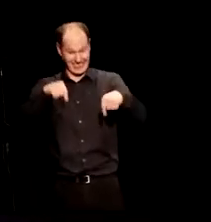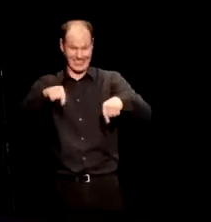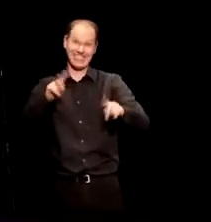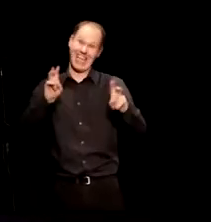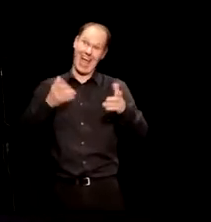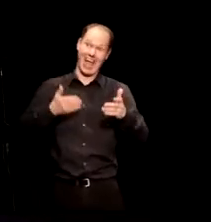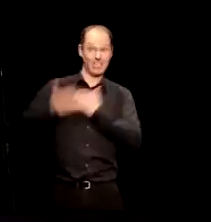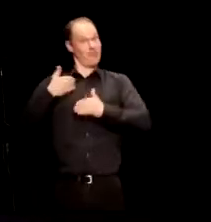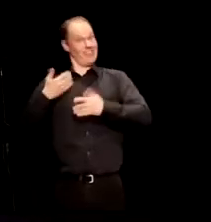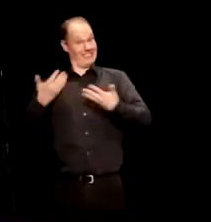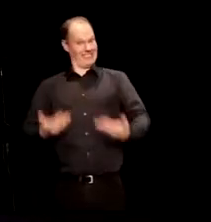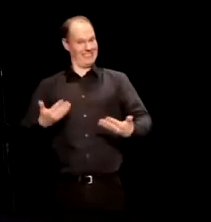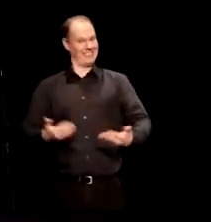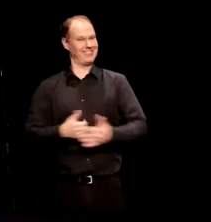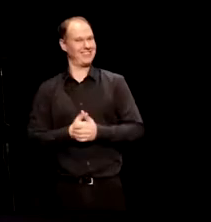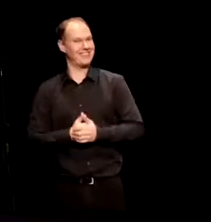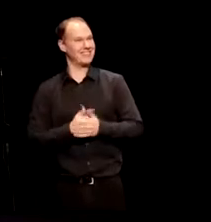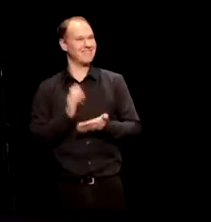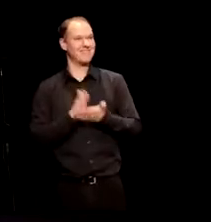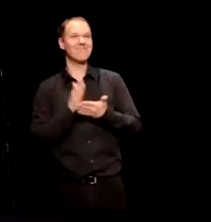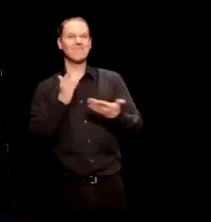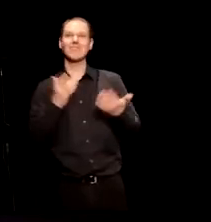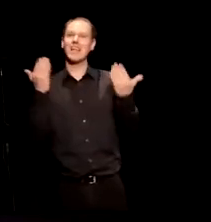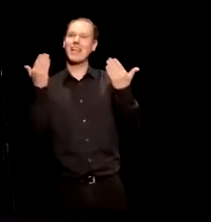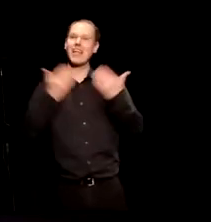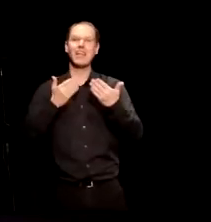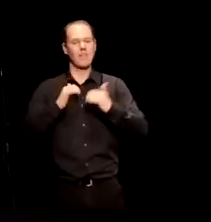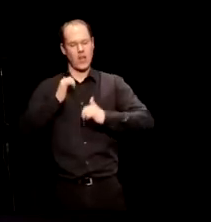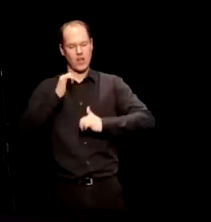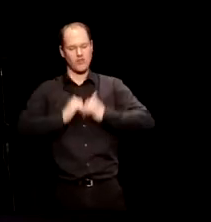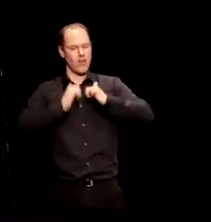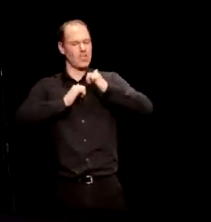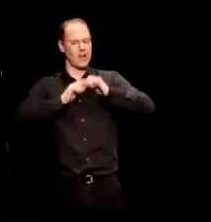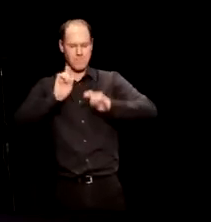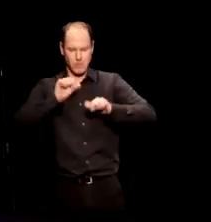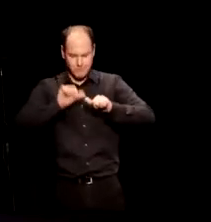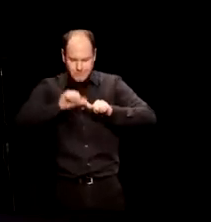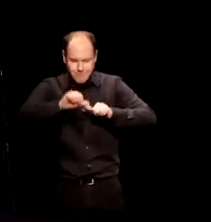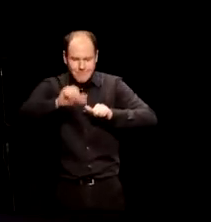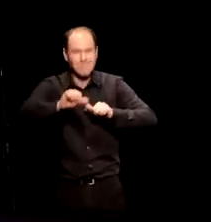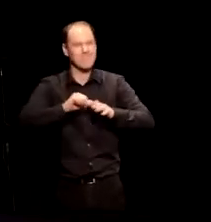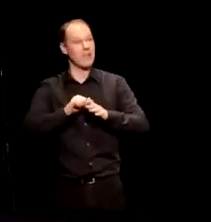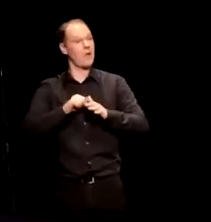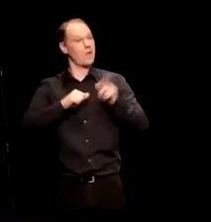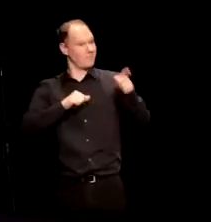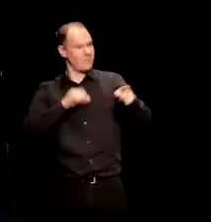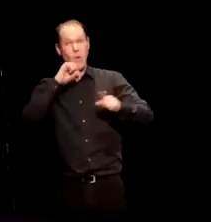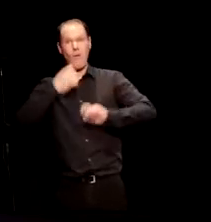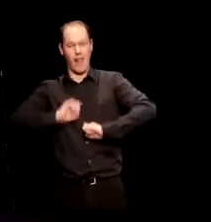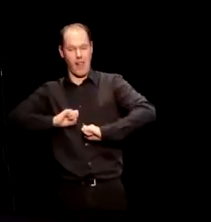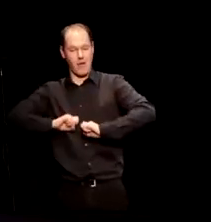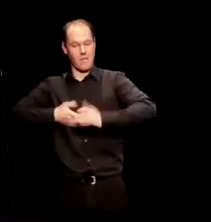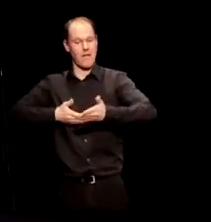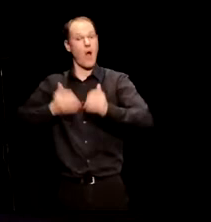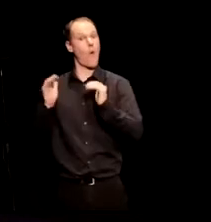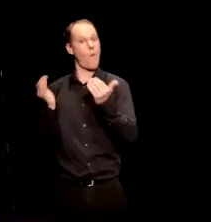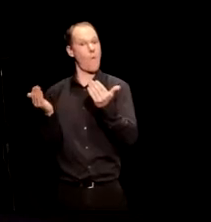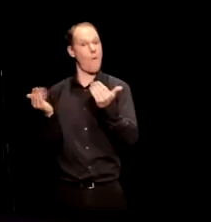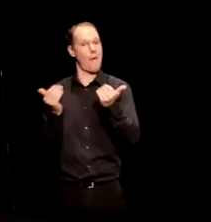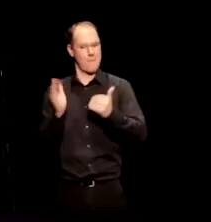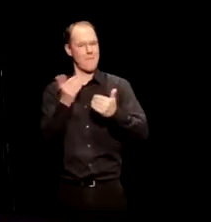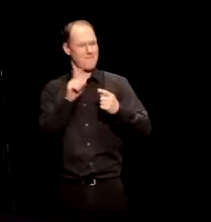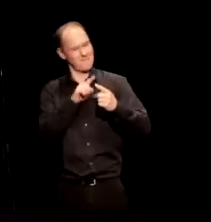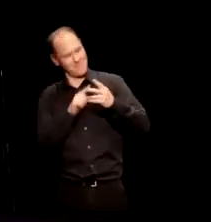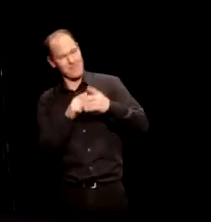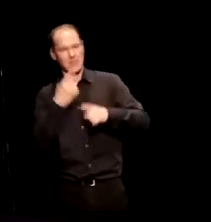it. The kind of structure of this evening is Kate is going to give a little welcome to everybody and tell you a bit more about the project that they've been